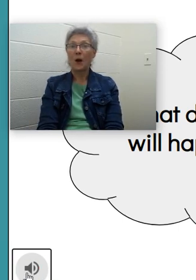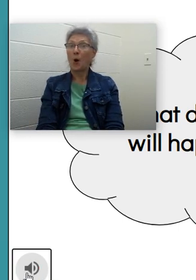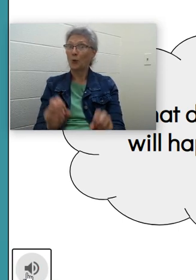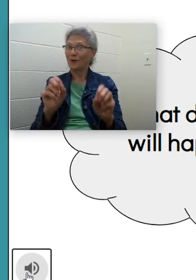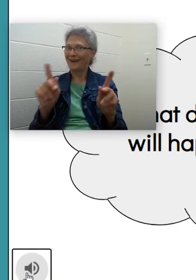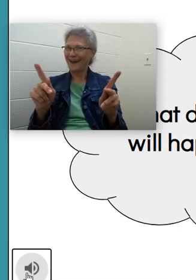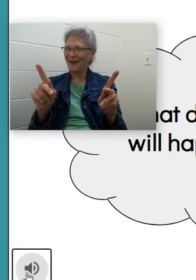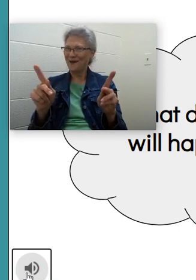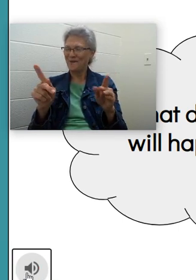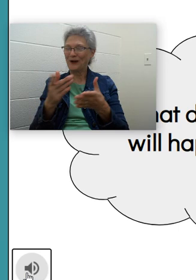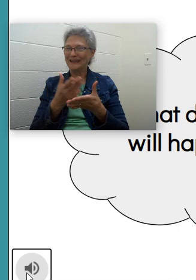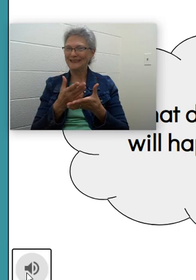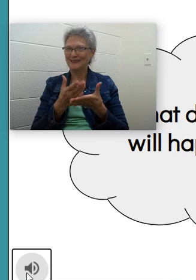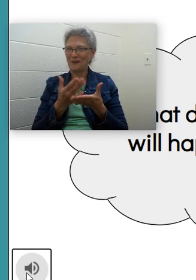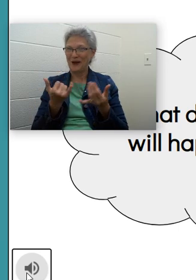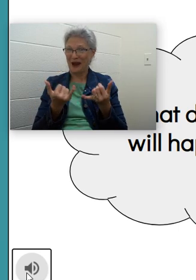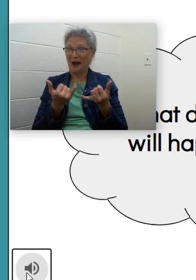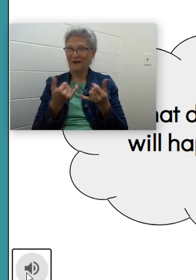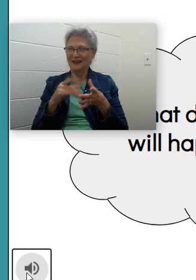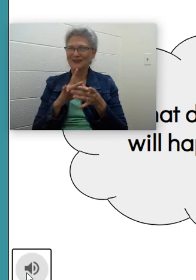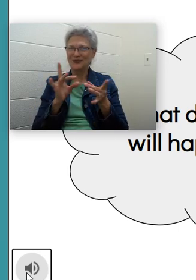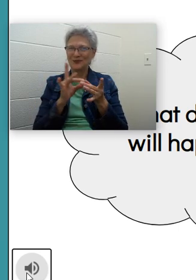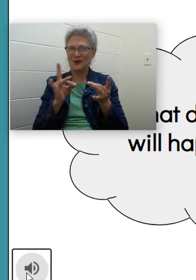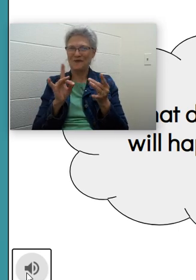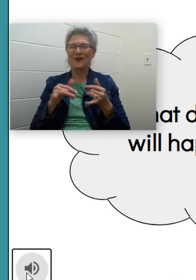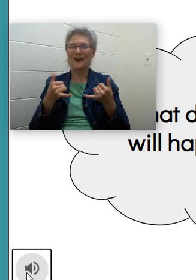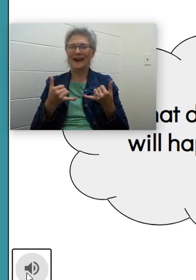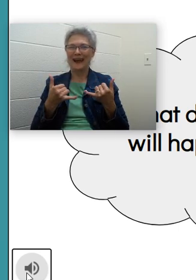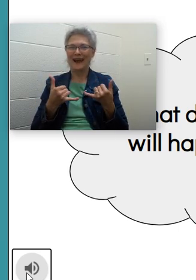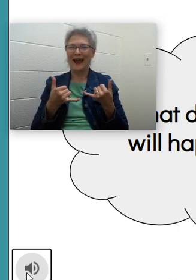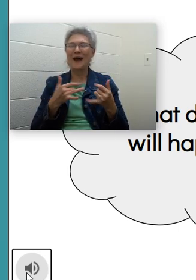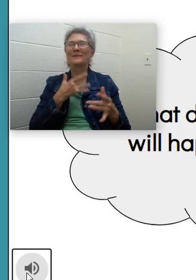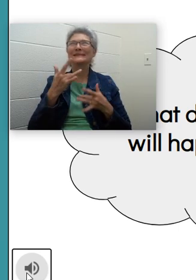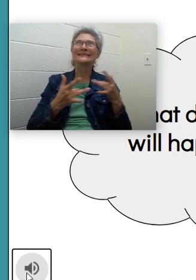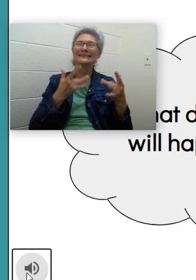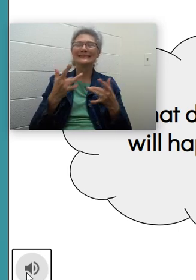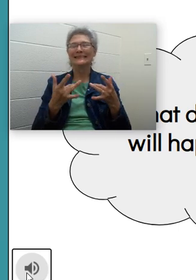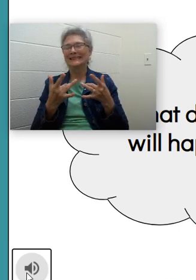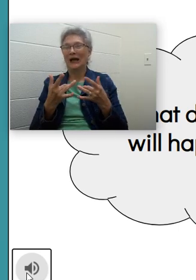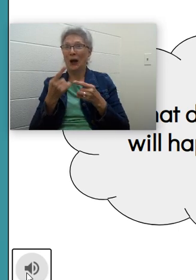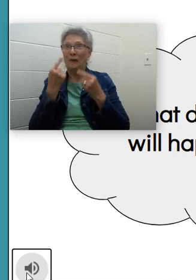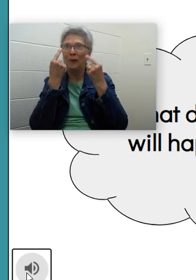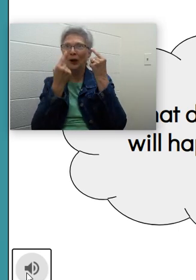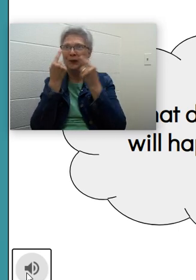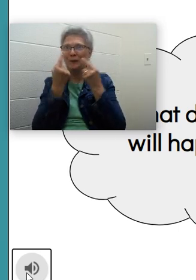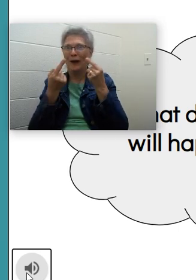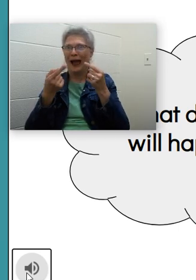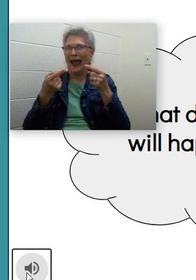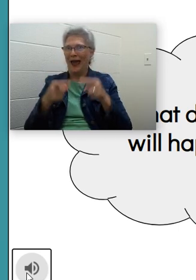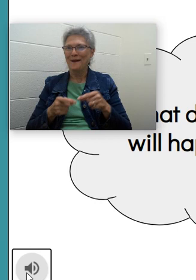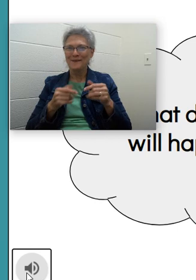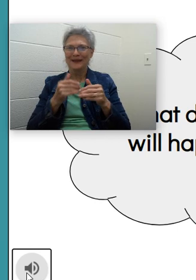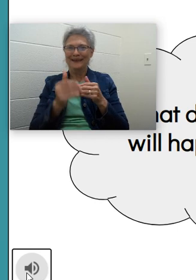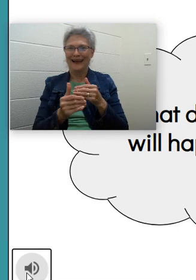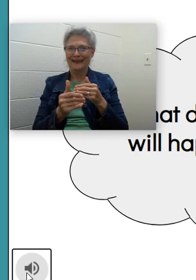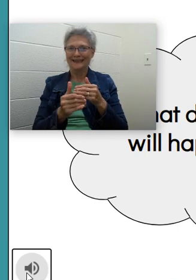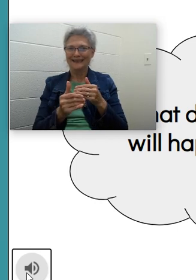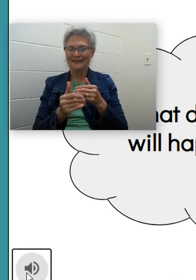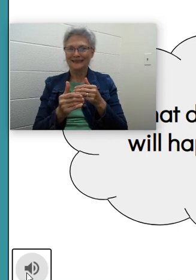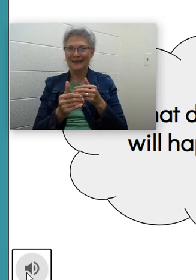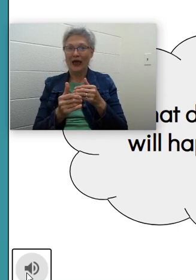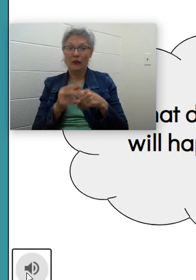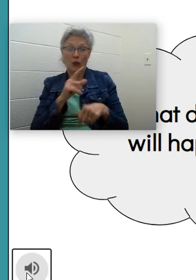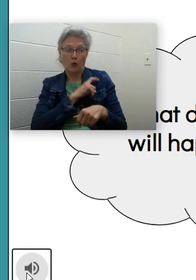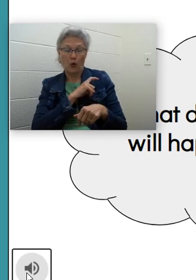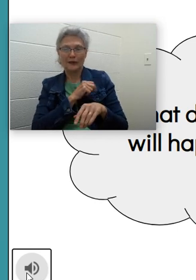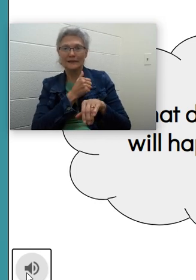All right, we're gonna pause here for today. I know it's like super exciting. I'm wondering what's gonna happen next. The warden is